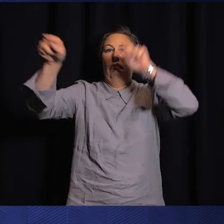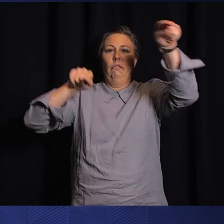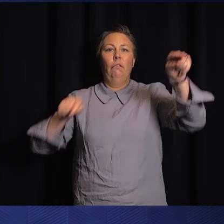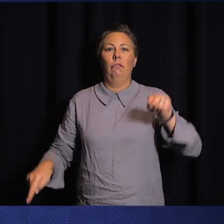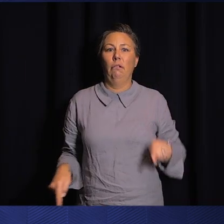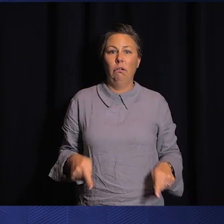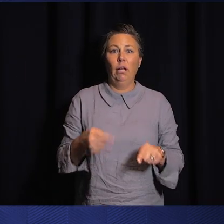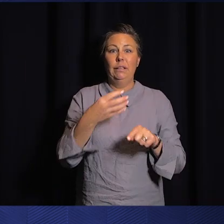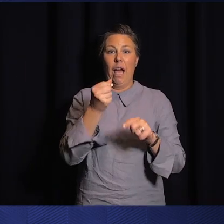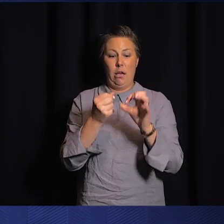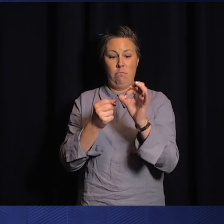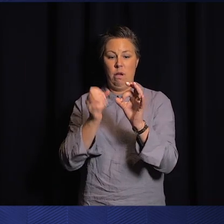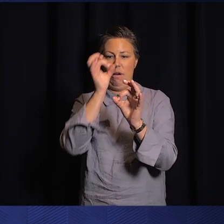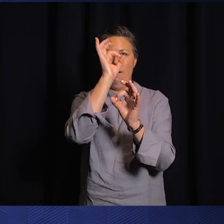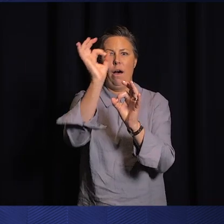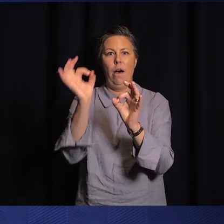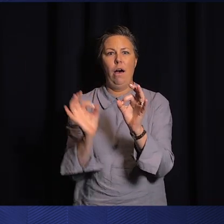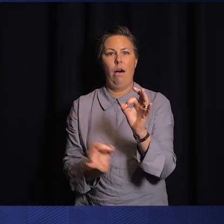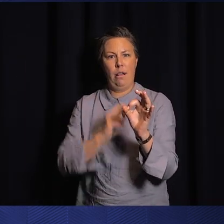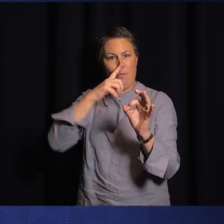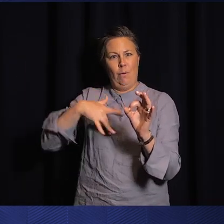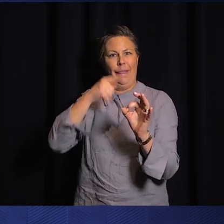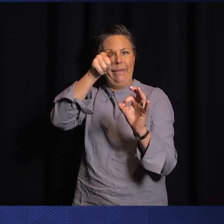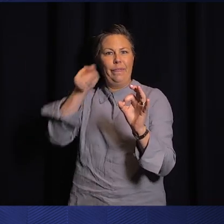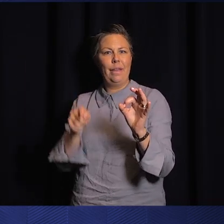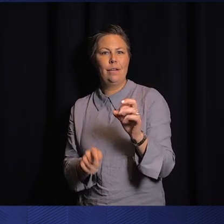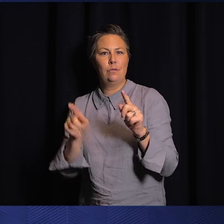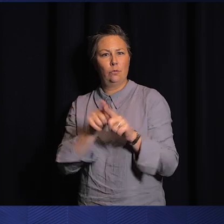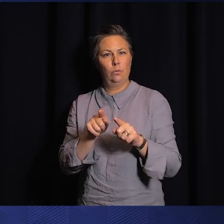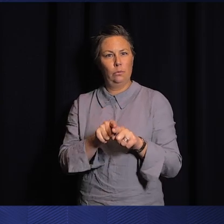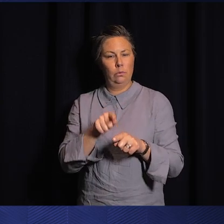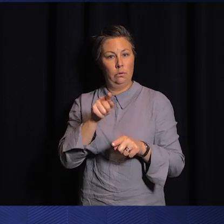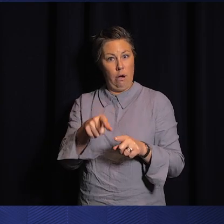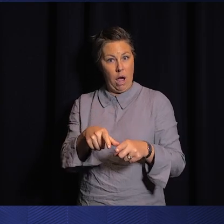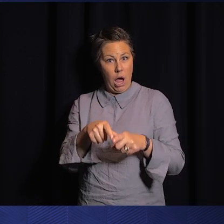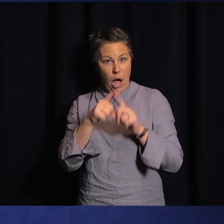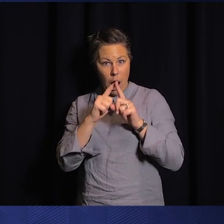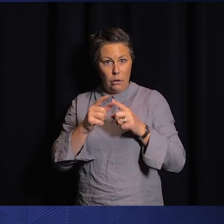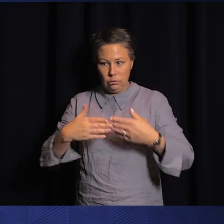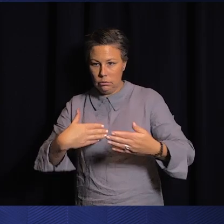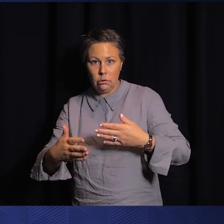that must create challenges of a distinctive type. How do you deal with that?